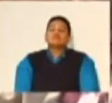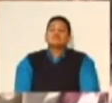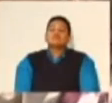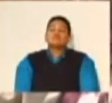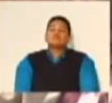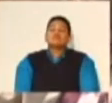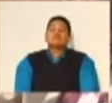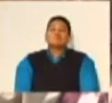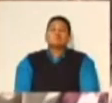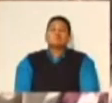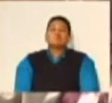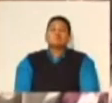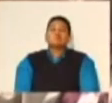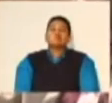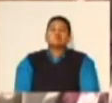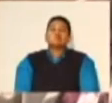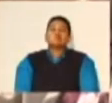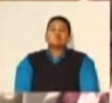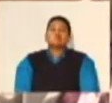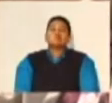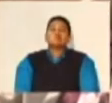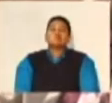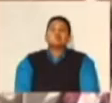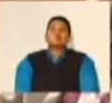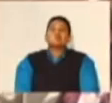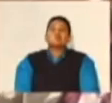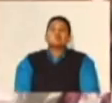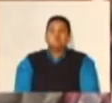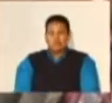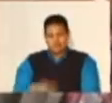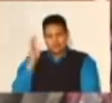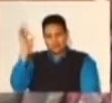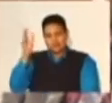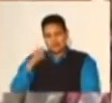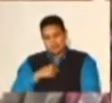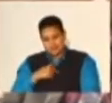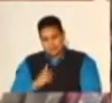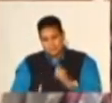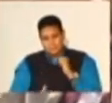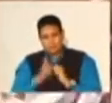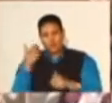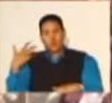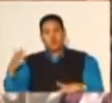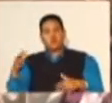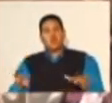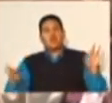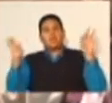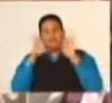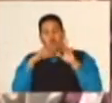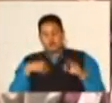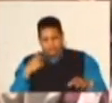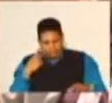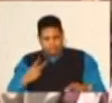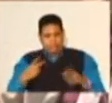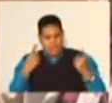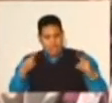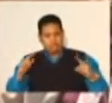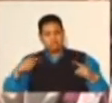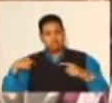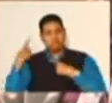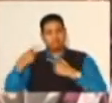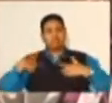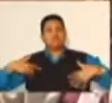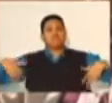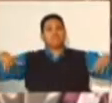things that I have had to deal with since taking charge of the government is